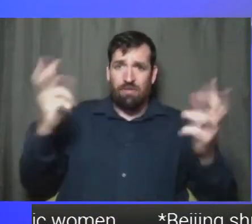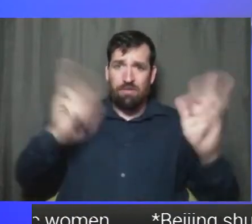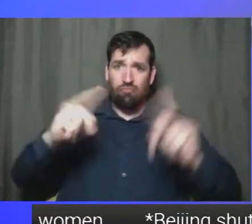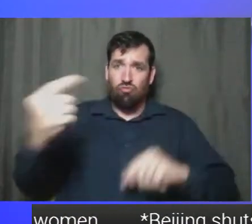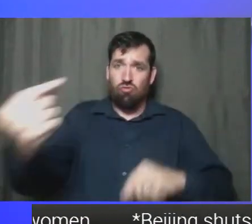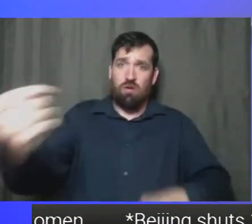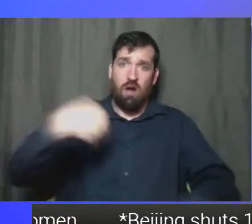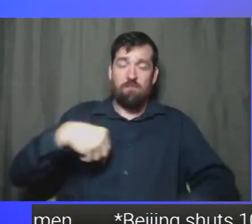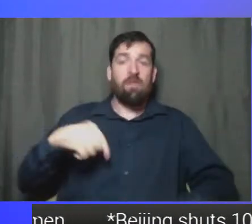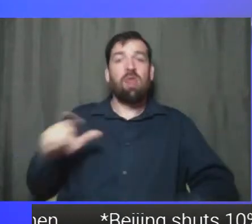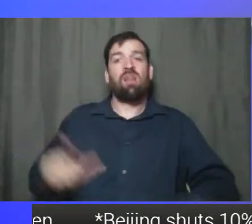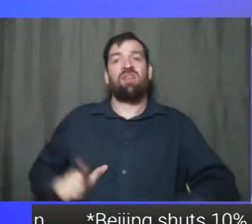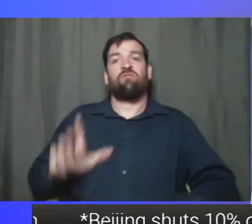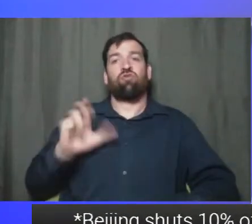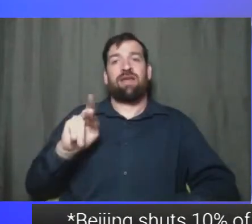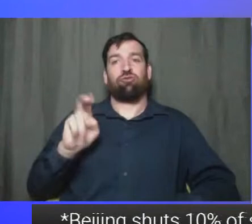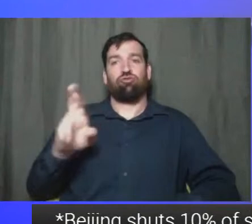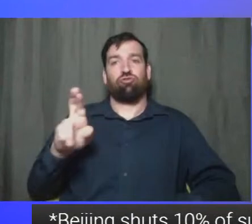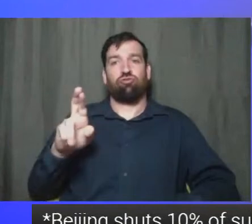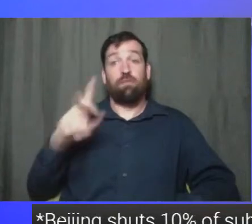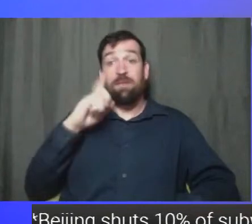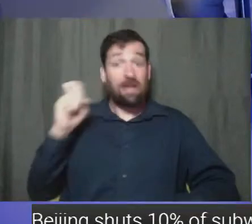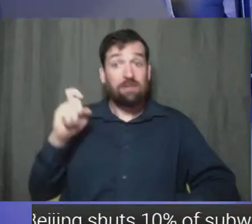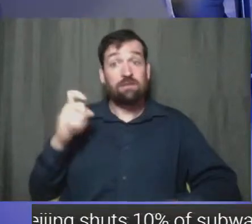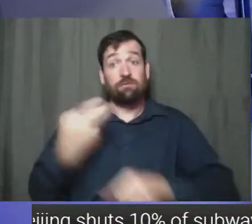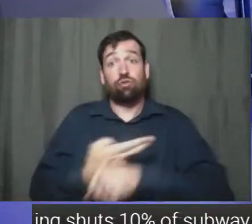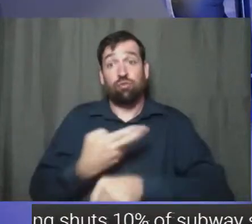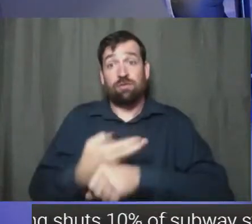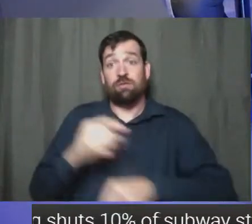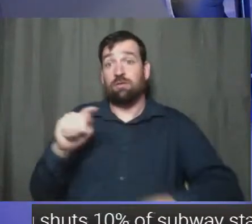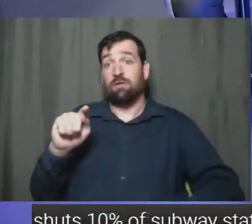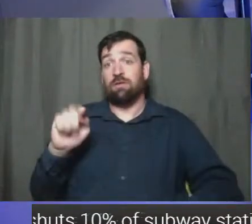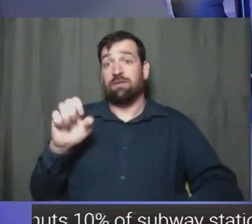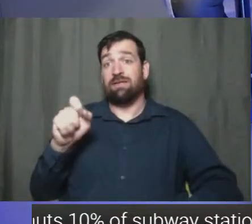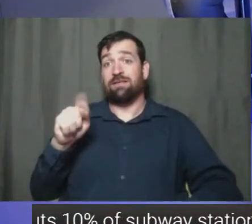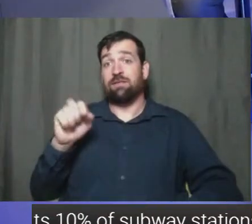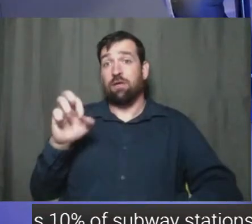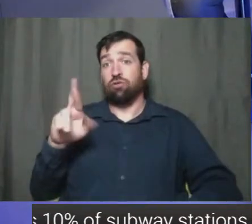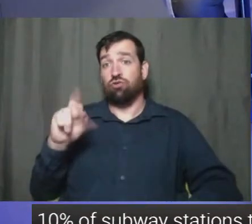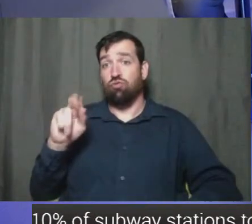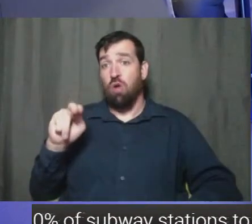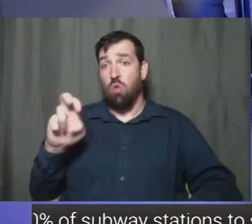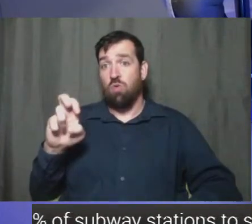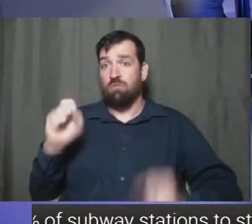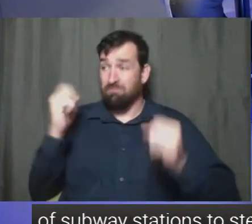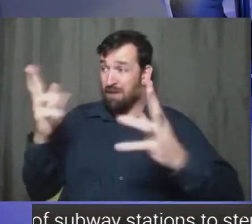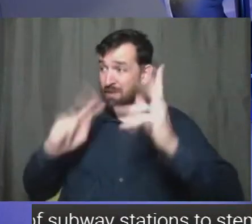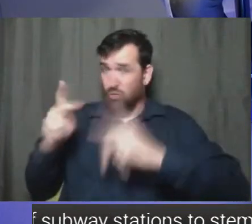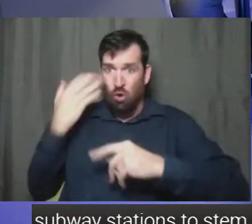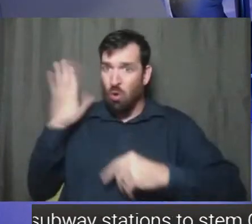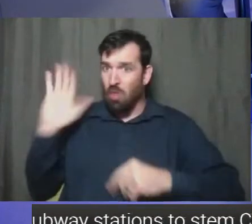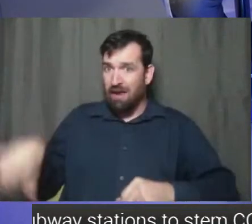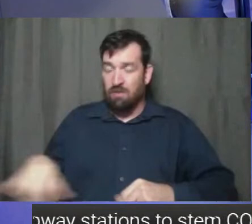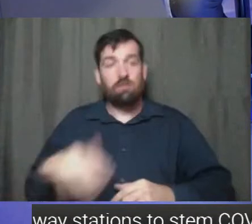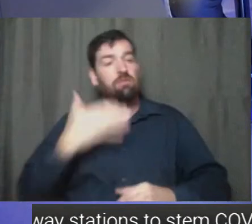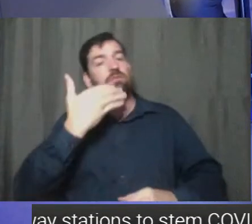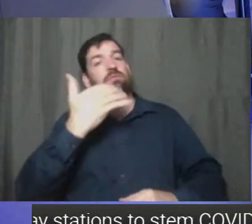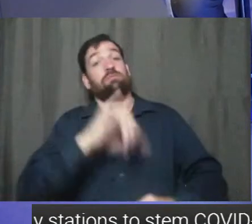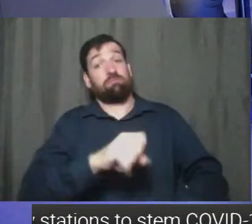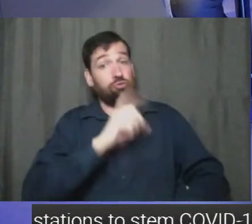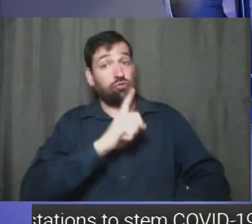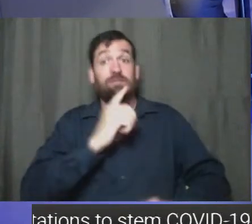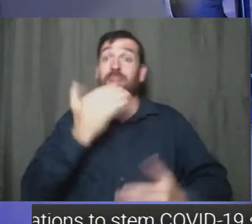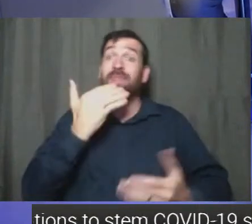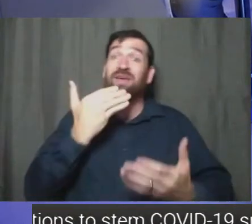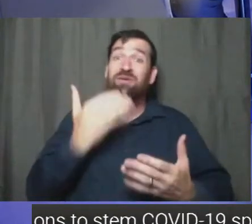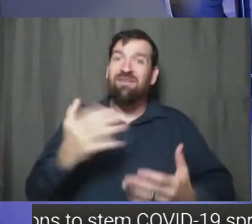cancer because of their testosterone use. Really? I bet you a lot of people don't know that. Yes. Good reminder. And thank you for being on. Thank you very much. I haven't seen you in a